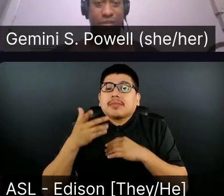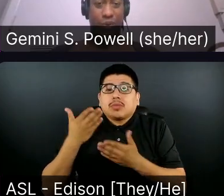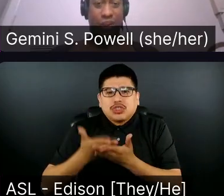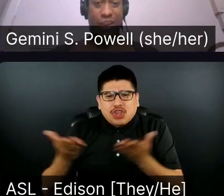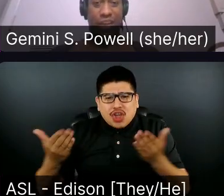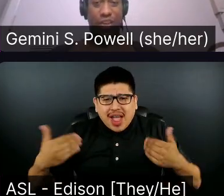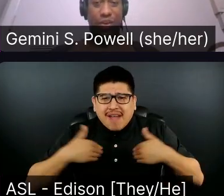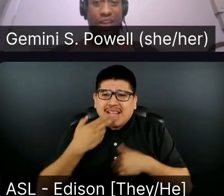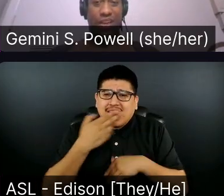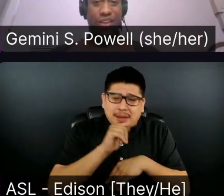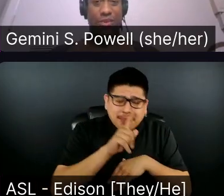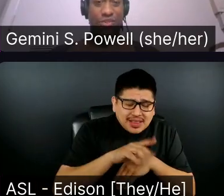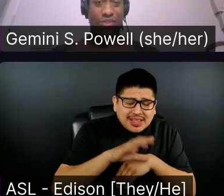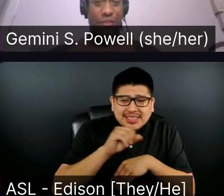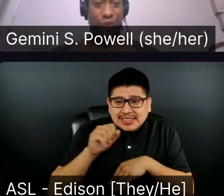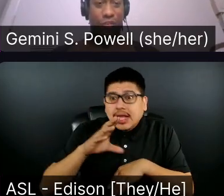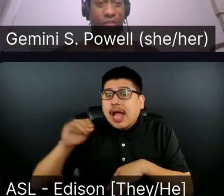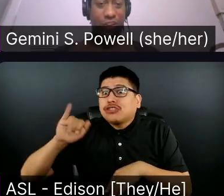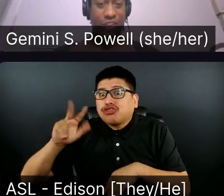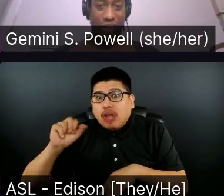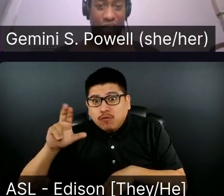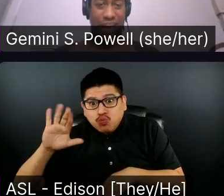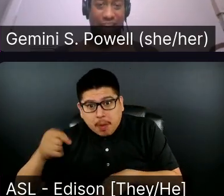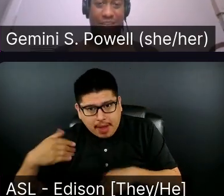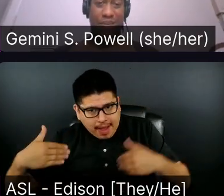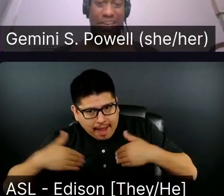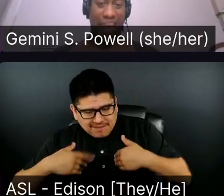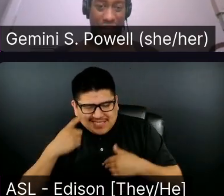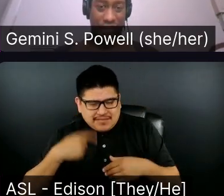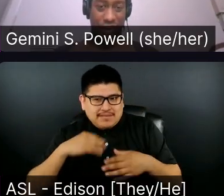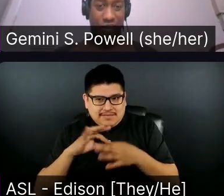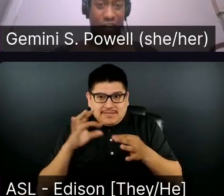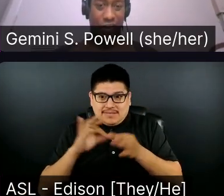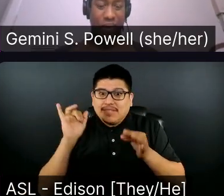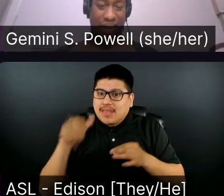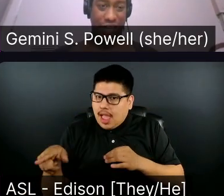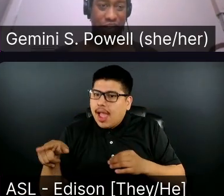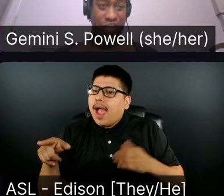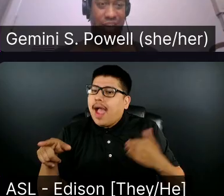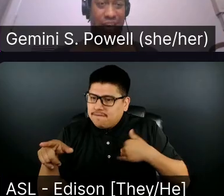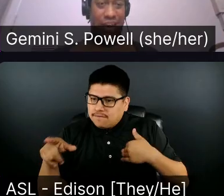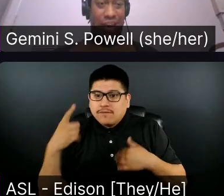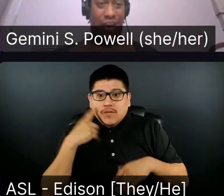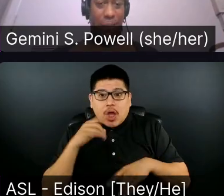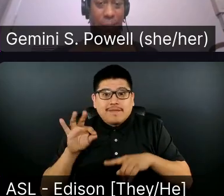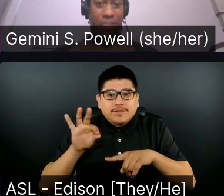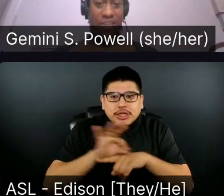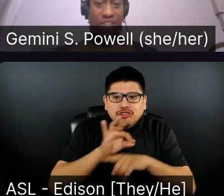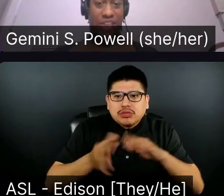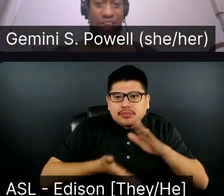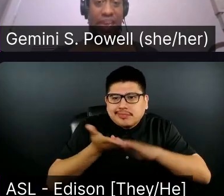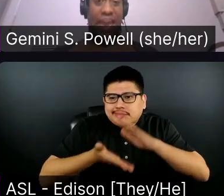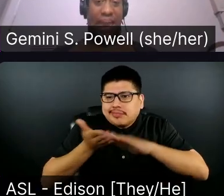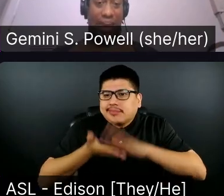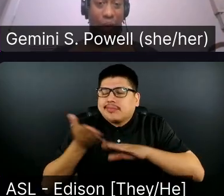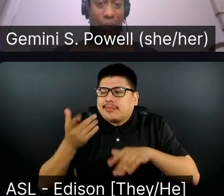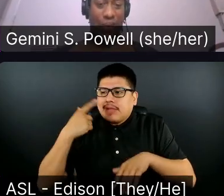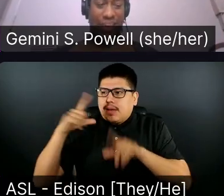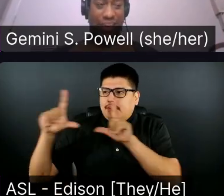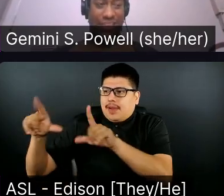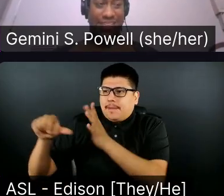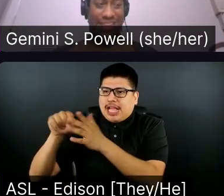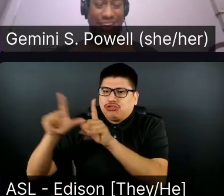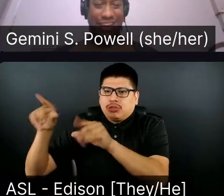mentioned before, you can use for function and behavior on a page. Shay